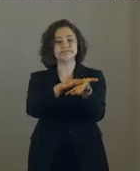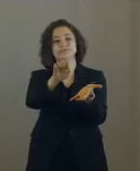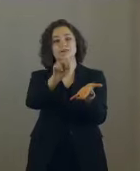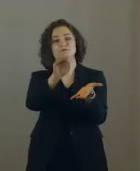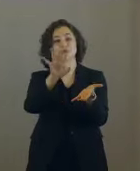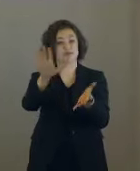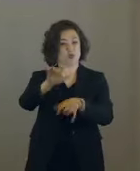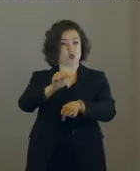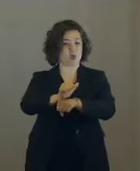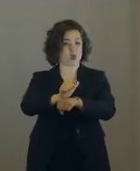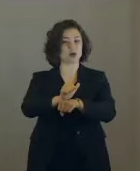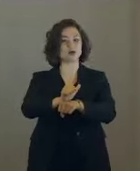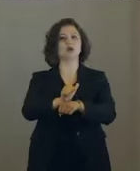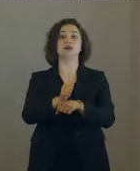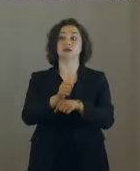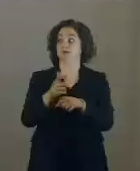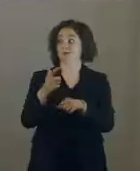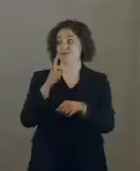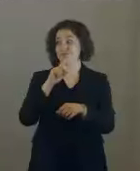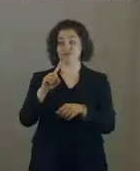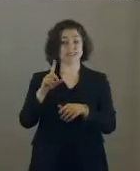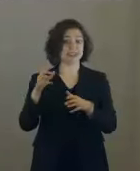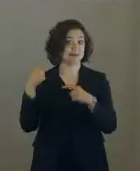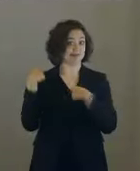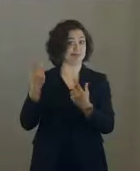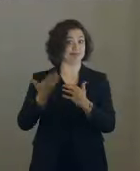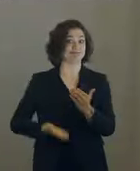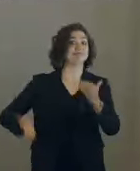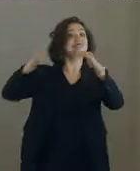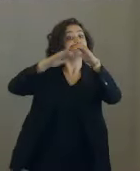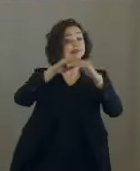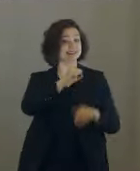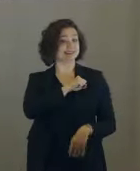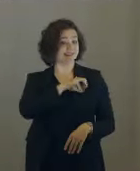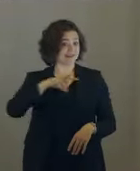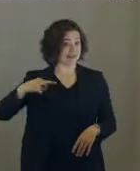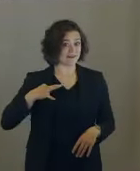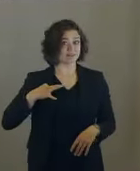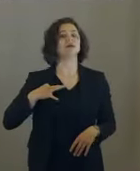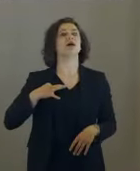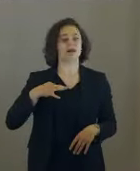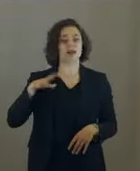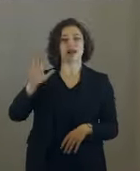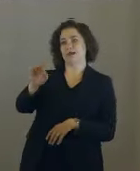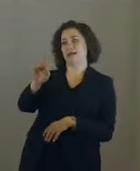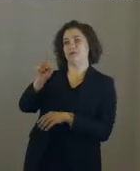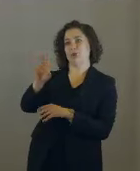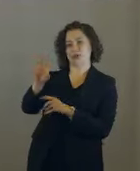doing since we have received our increases, and we have received staff increases over in that